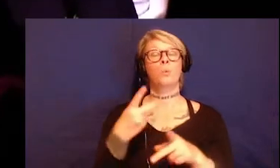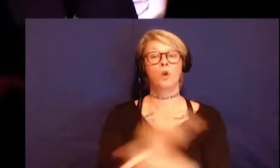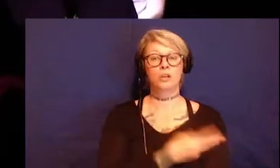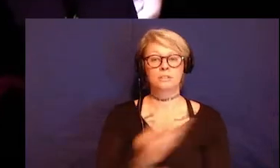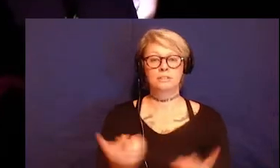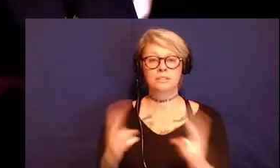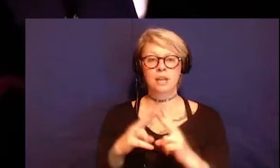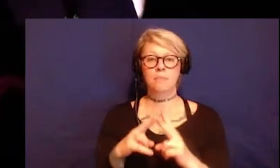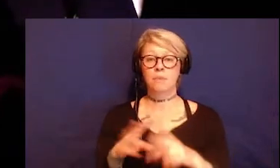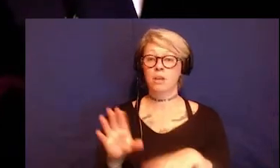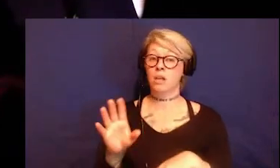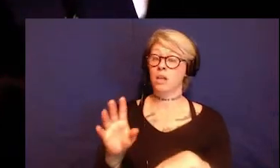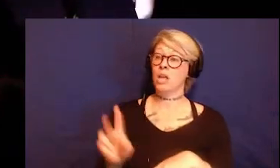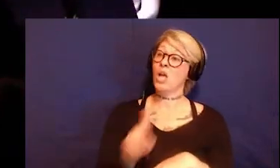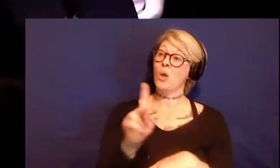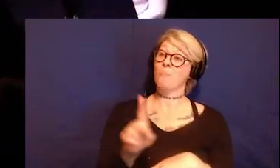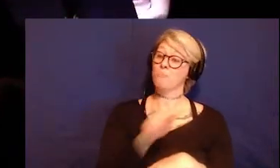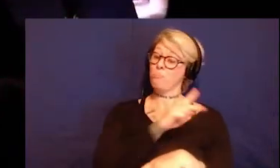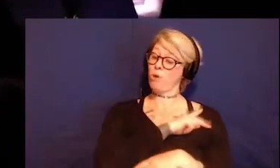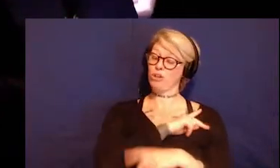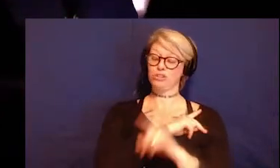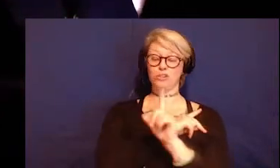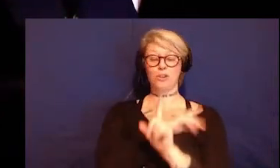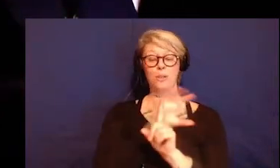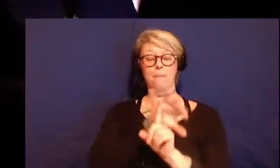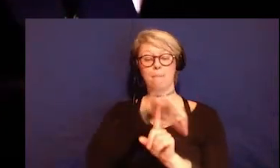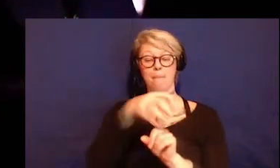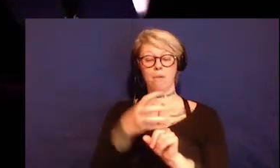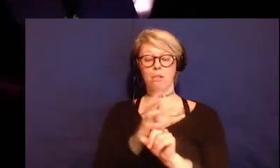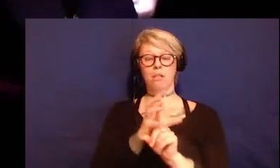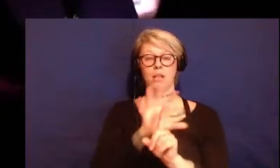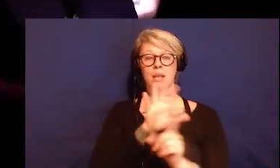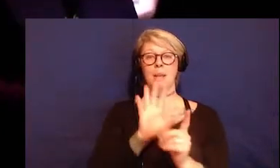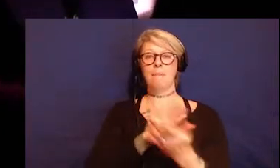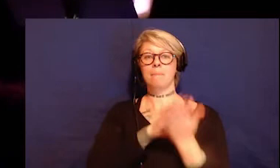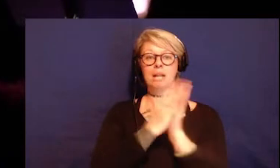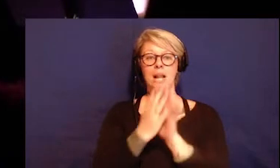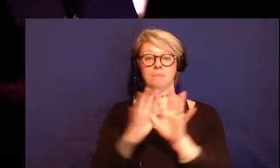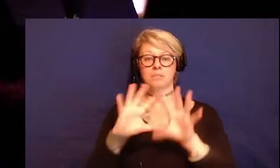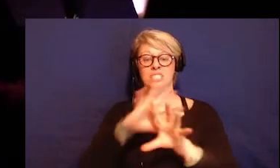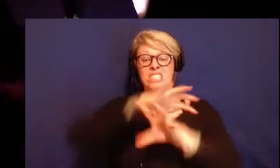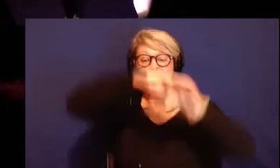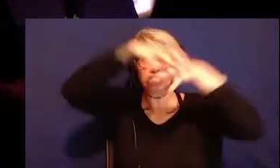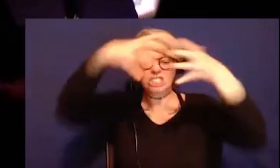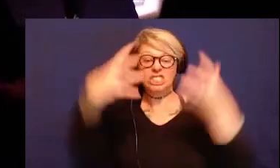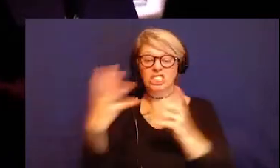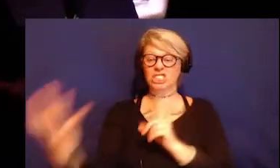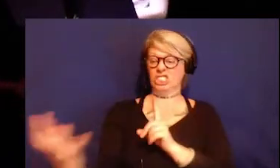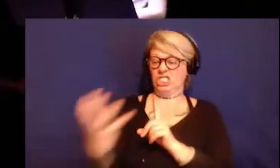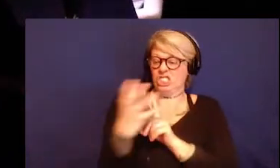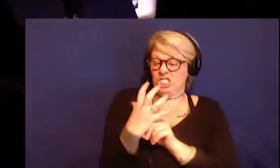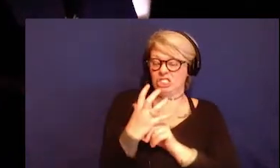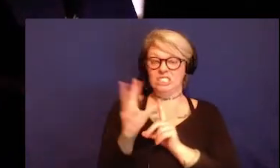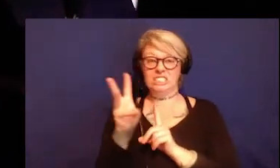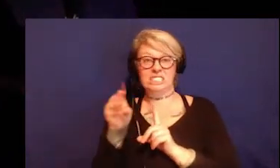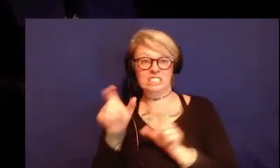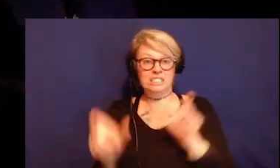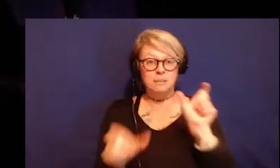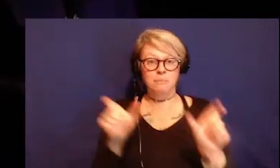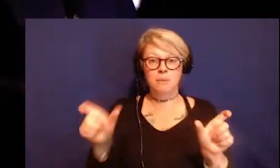A personal bubble turns into a personal bubble of 60, and nobody knows how